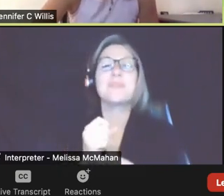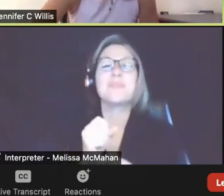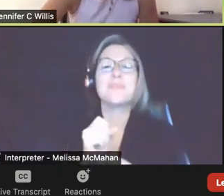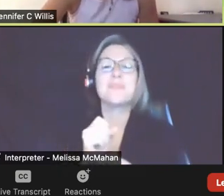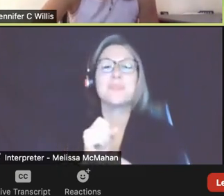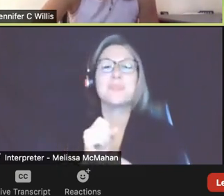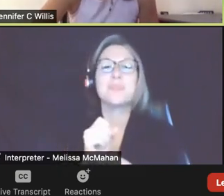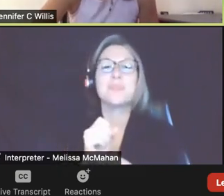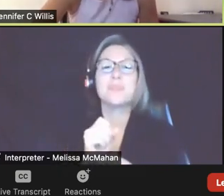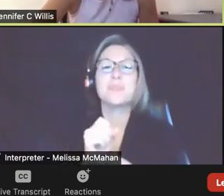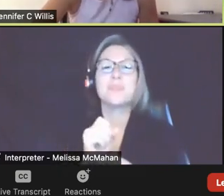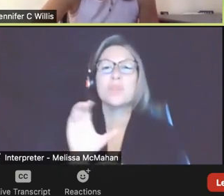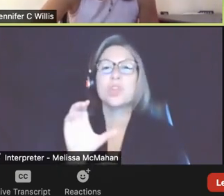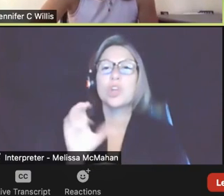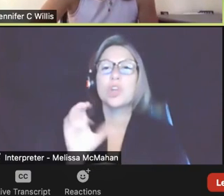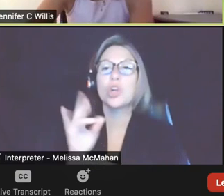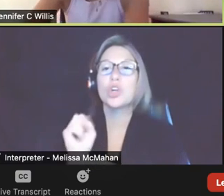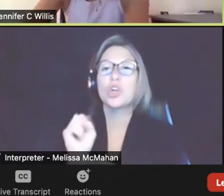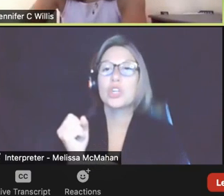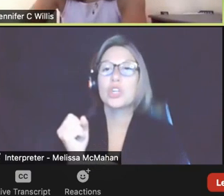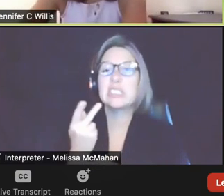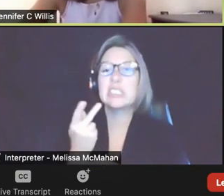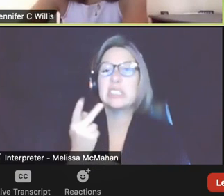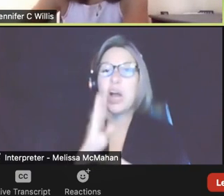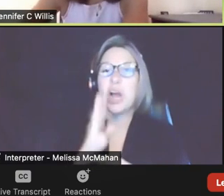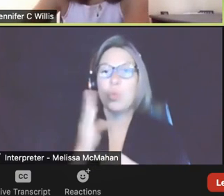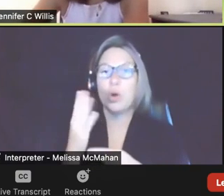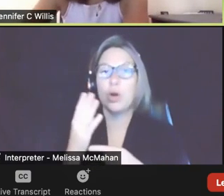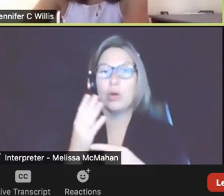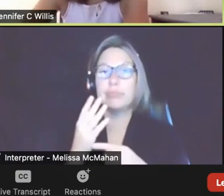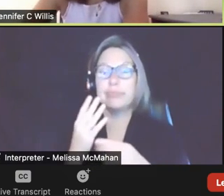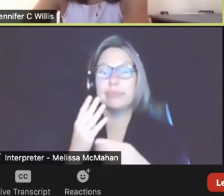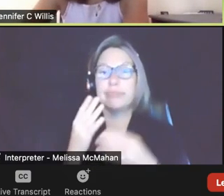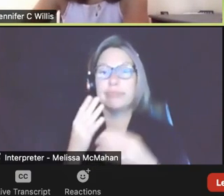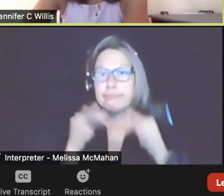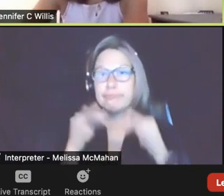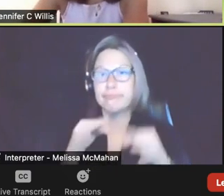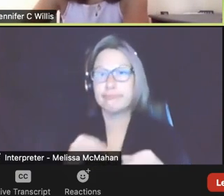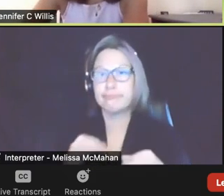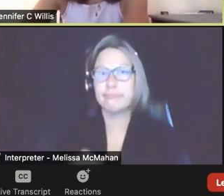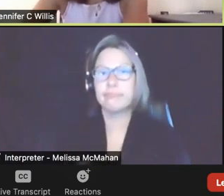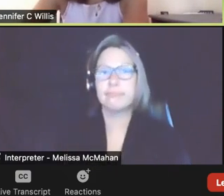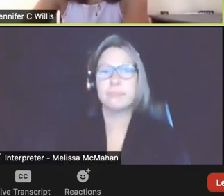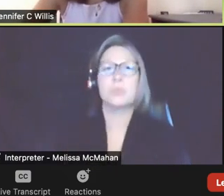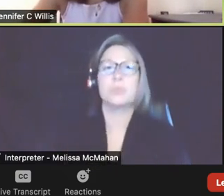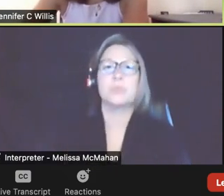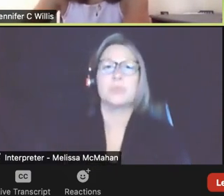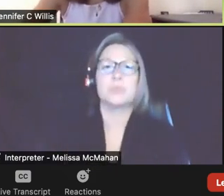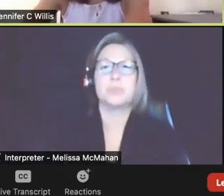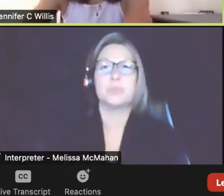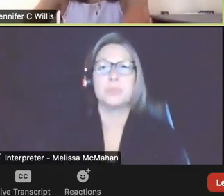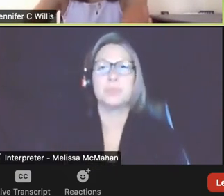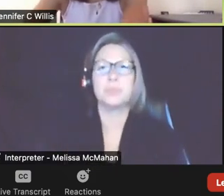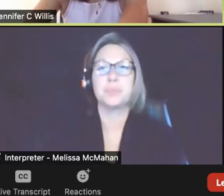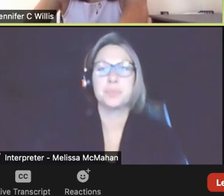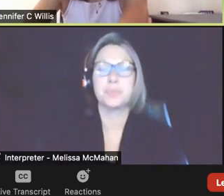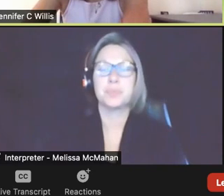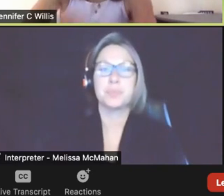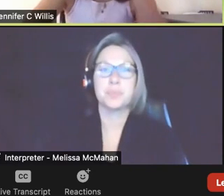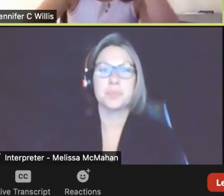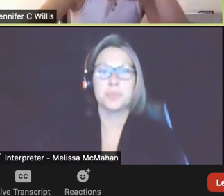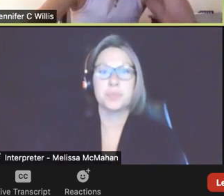And Chris and I are going to walk you through it real quick, if I can get it open for